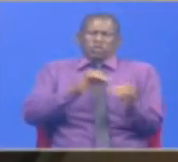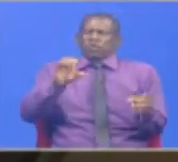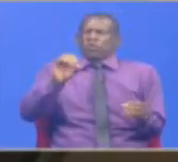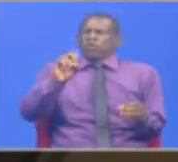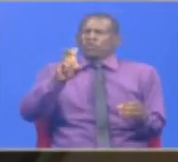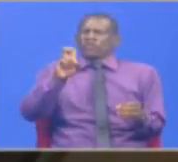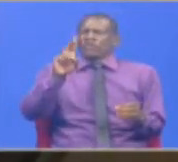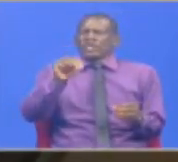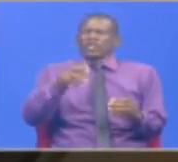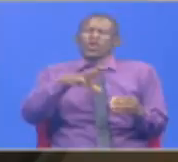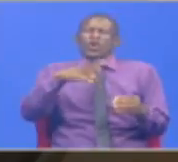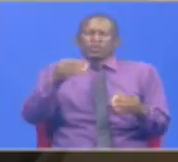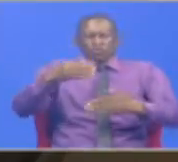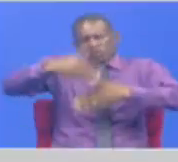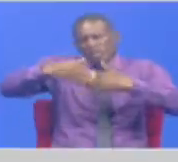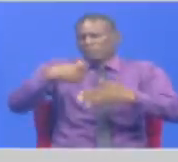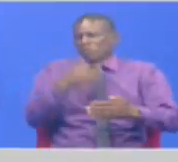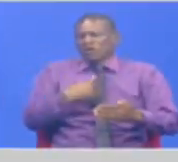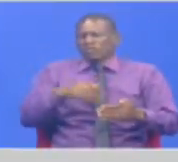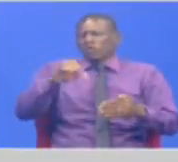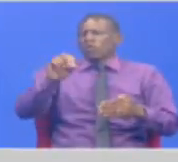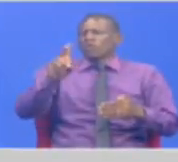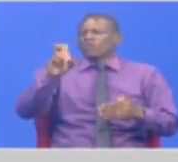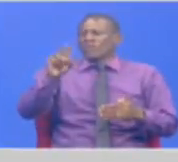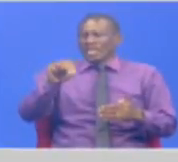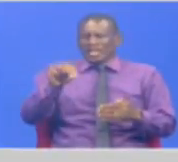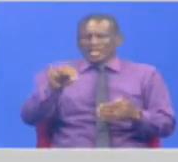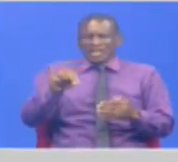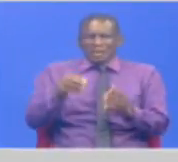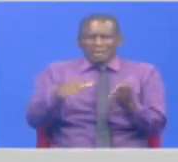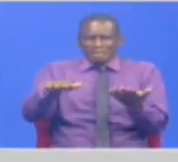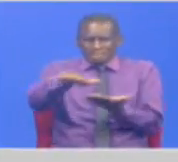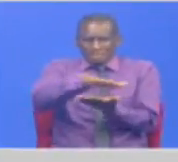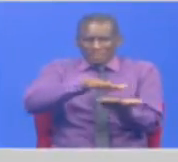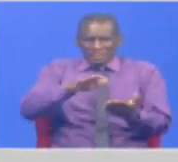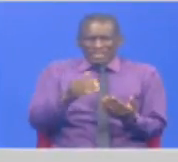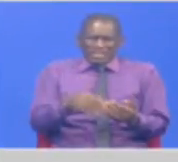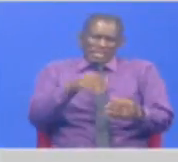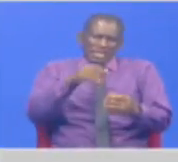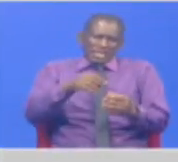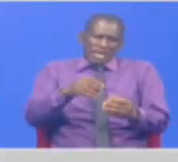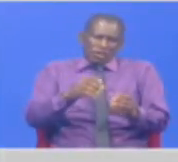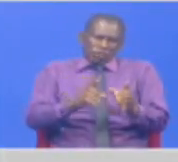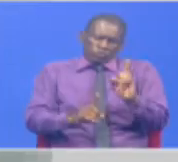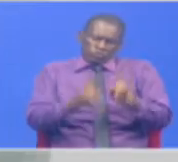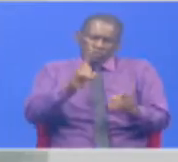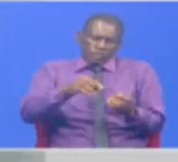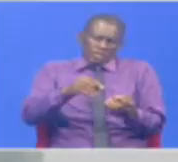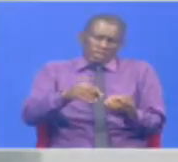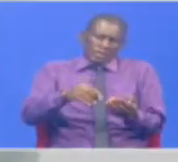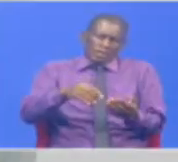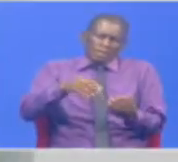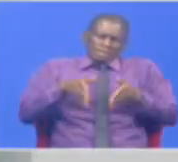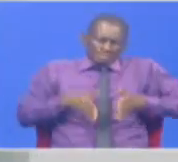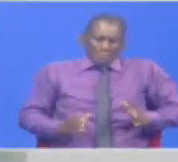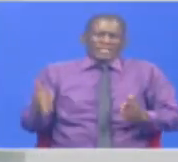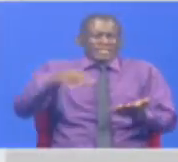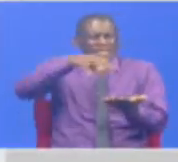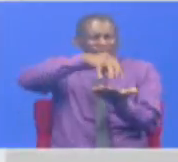who has an oven. I basically bake birthday cakes, anniversary